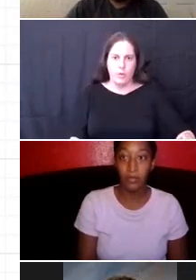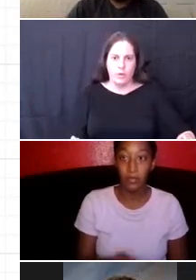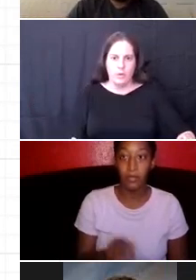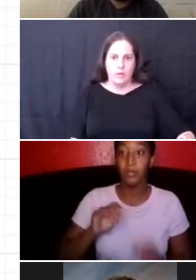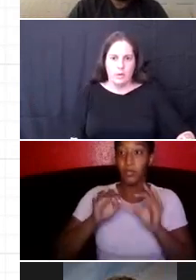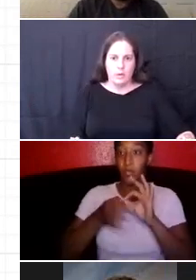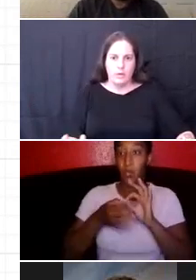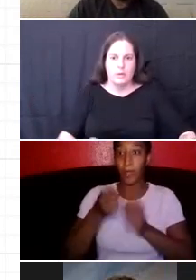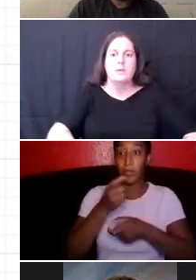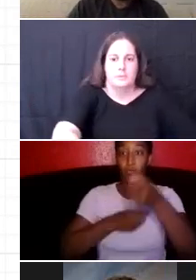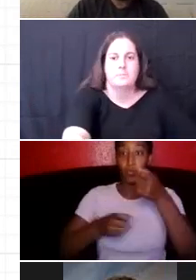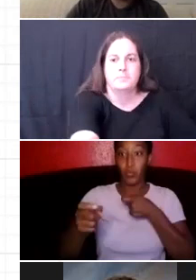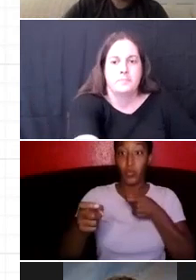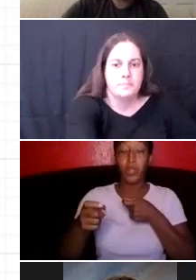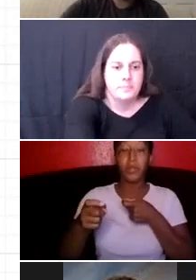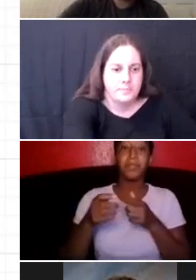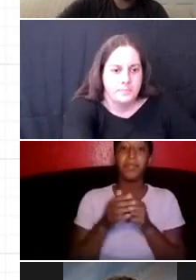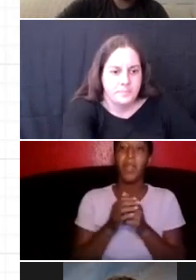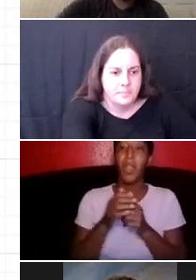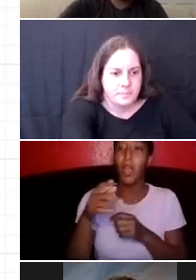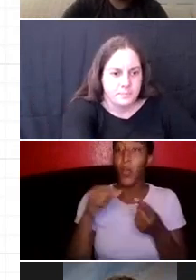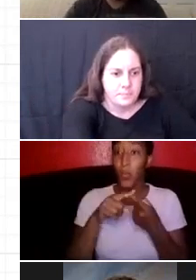when we think about